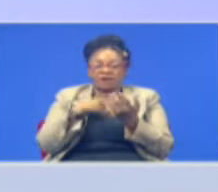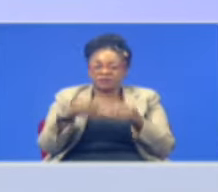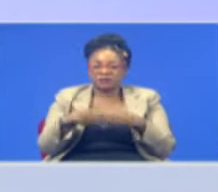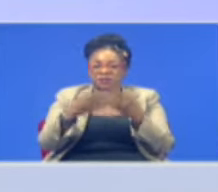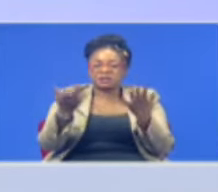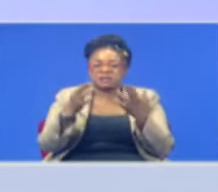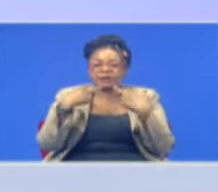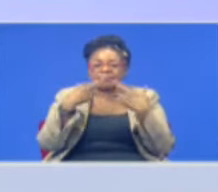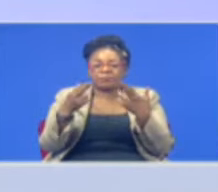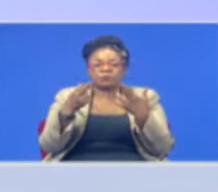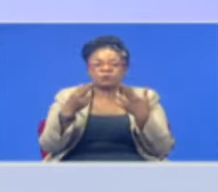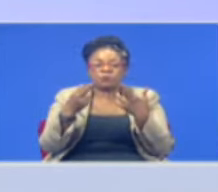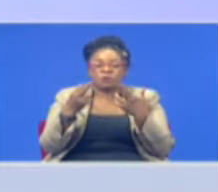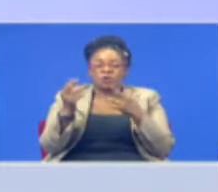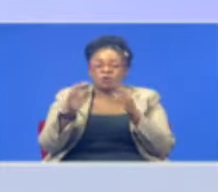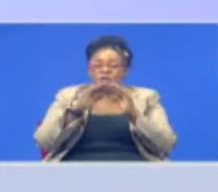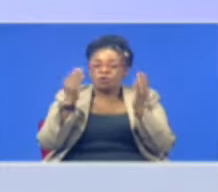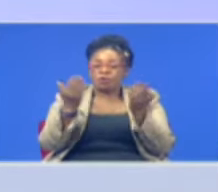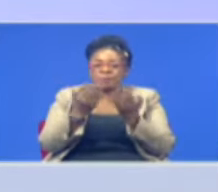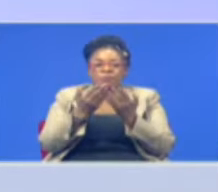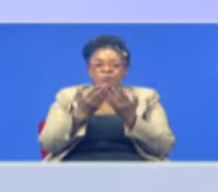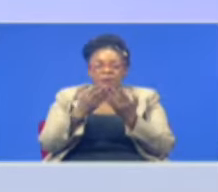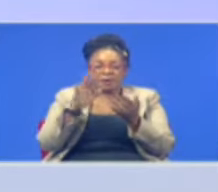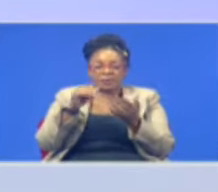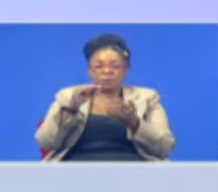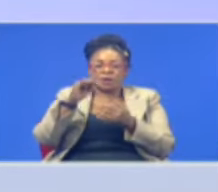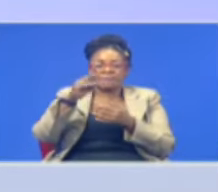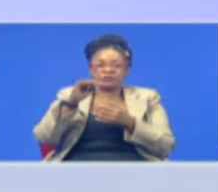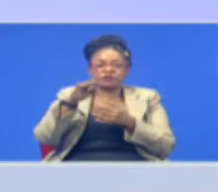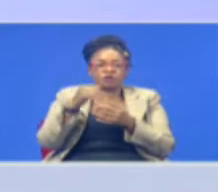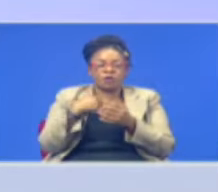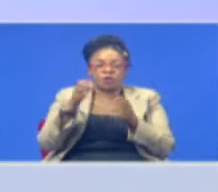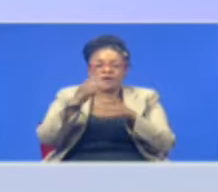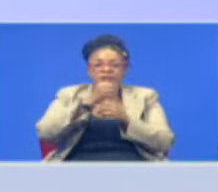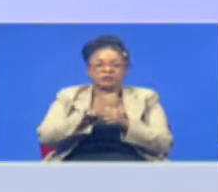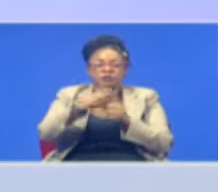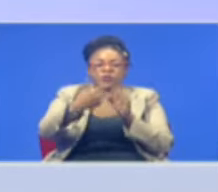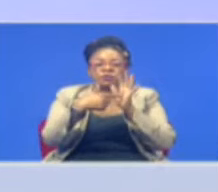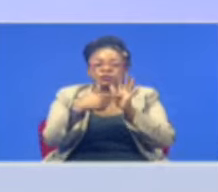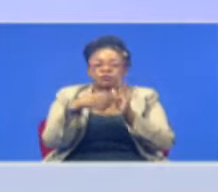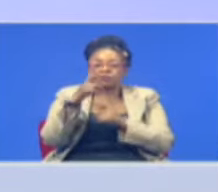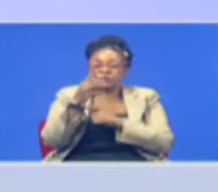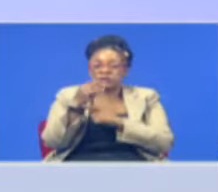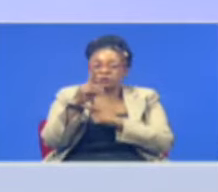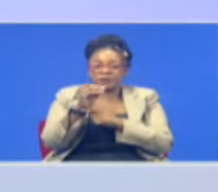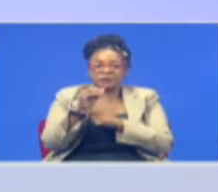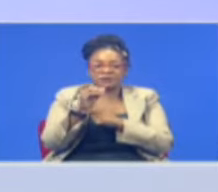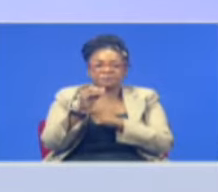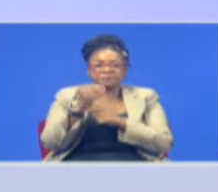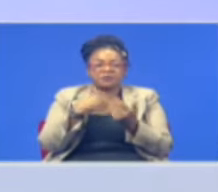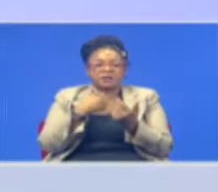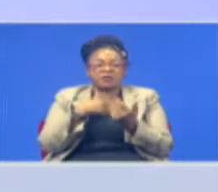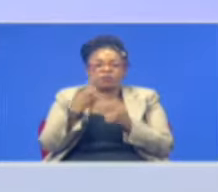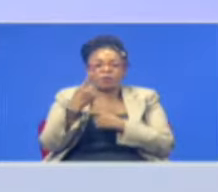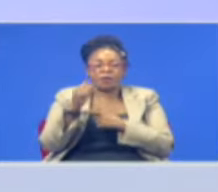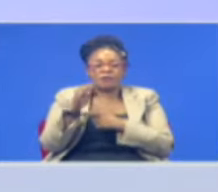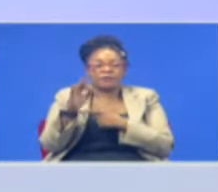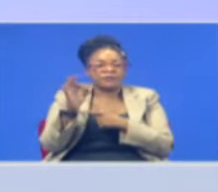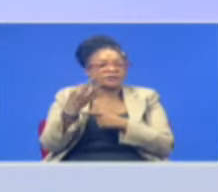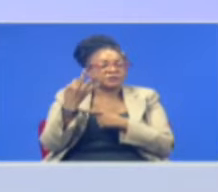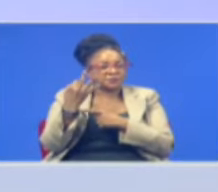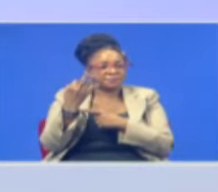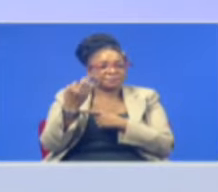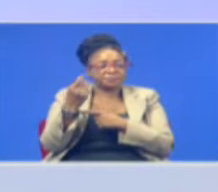global climate by the World Meteorological Organization indicates that 2020 not only closed as one of the three hottest years